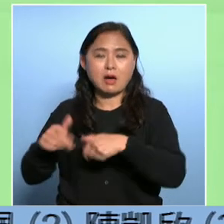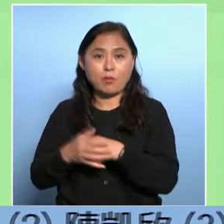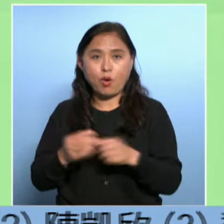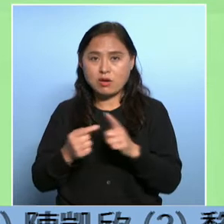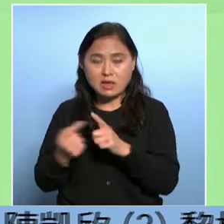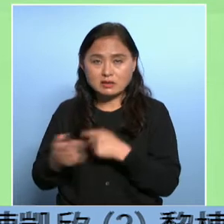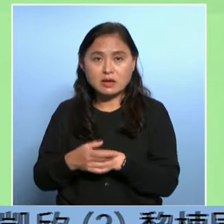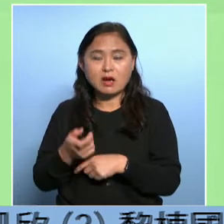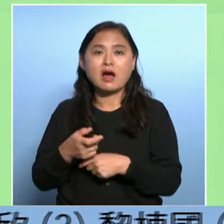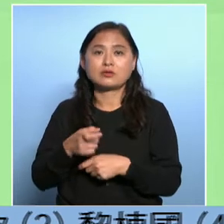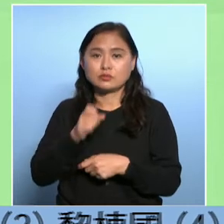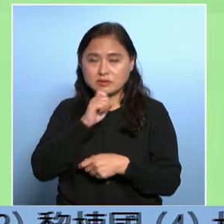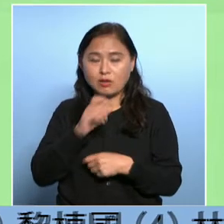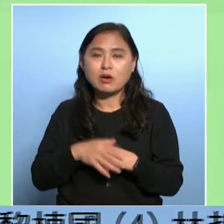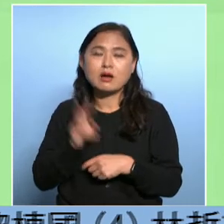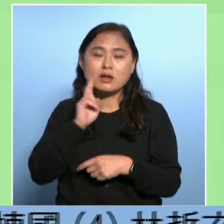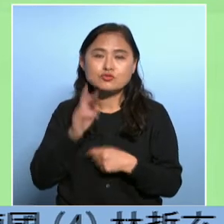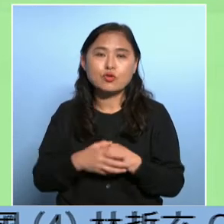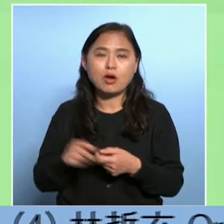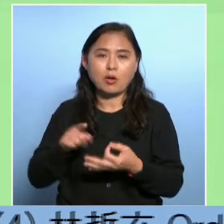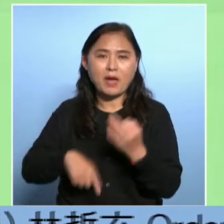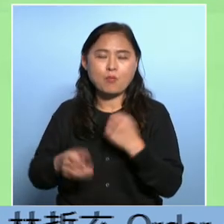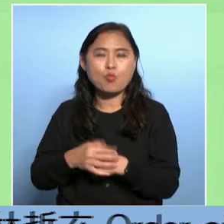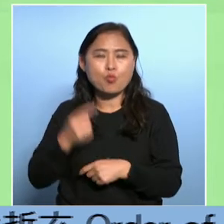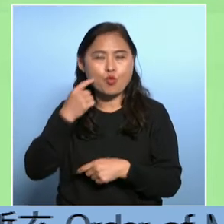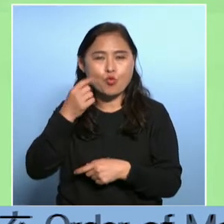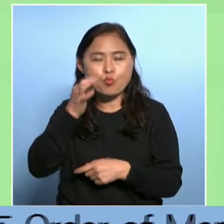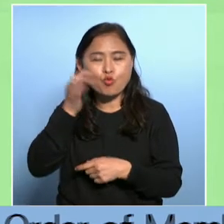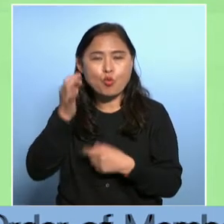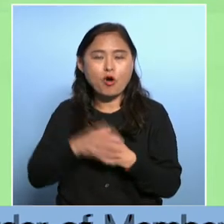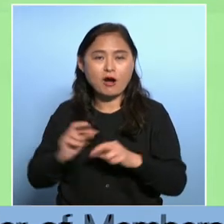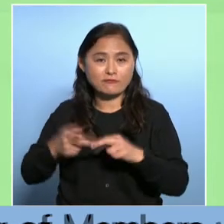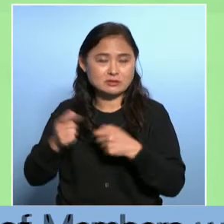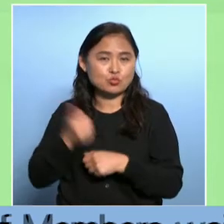friendly, because in Mui Wo there are residents. Therefore,